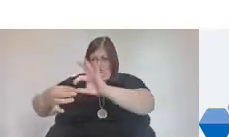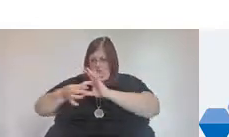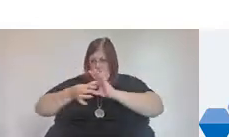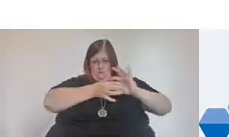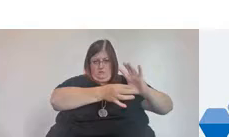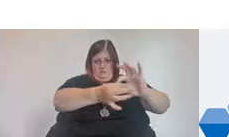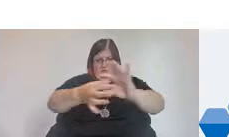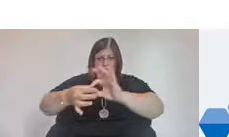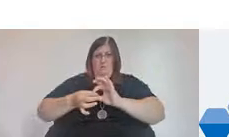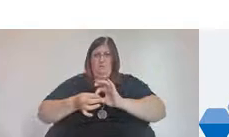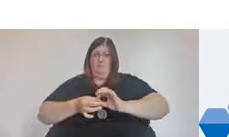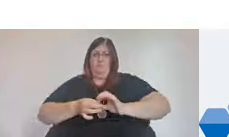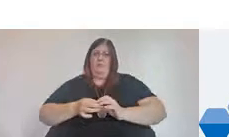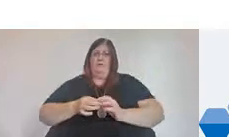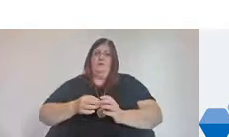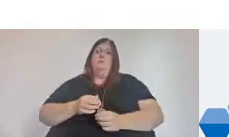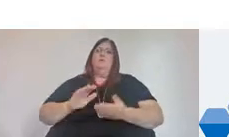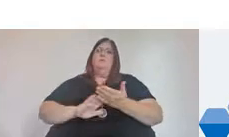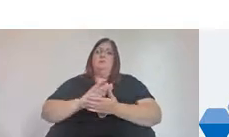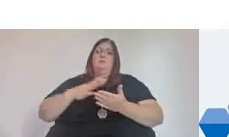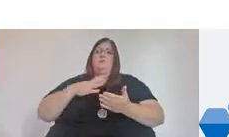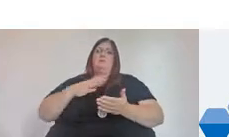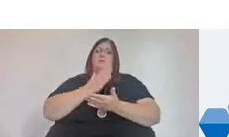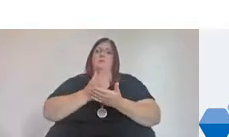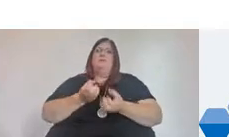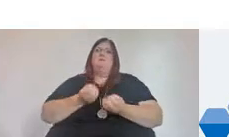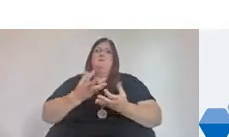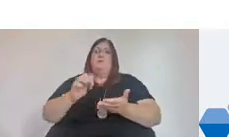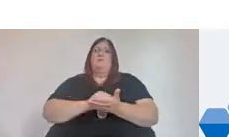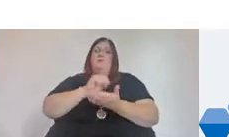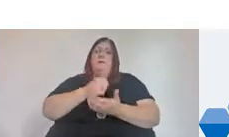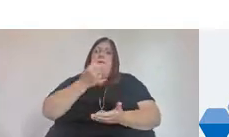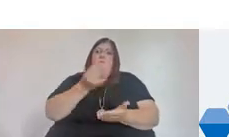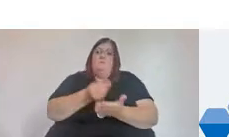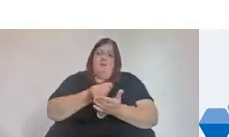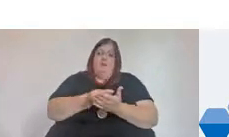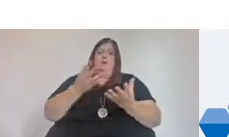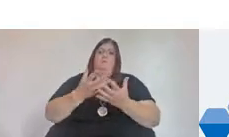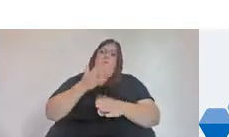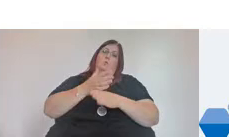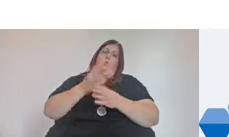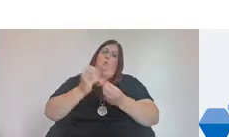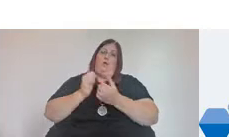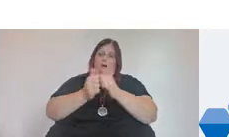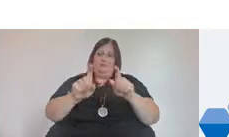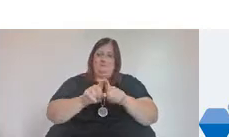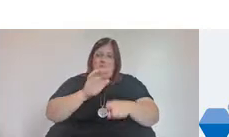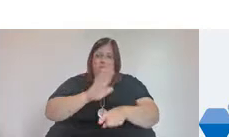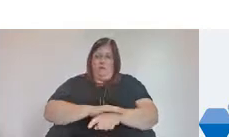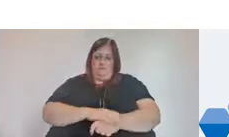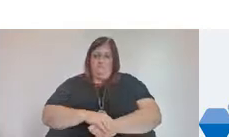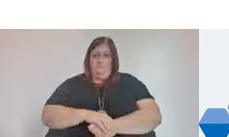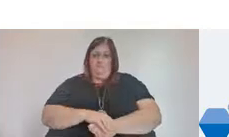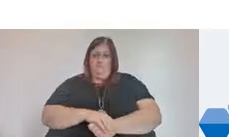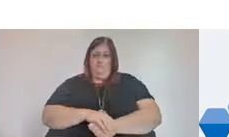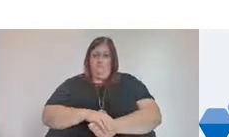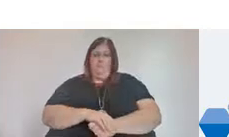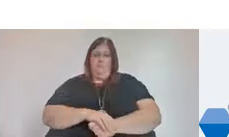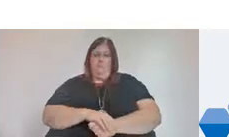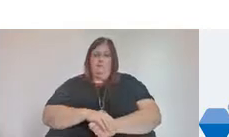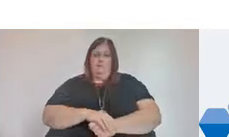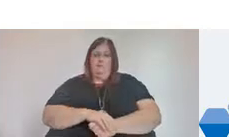on healthcare for our residents, our patients within Staffordshire and Stoke-on-Trent. That way we allow the Staffordshire and Stoke-on-Trent